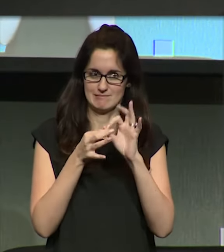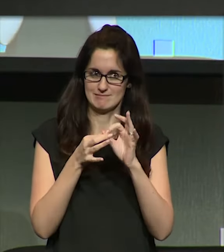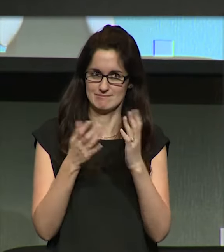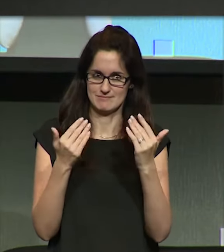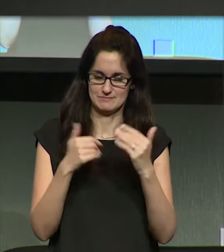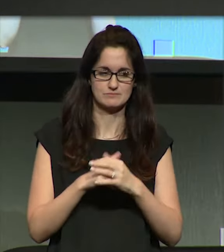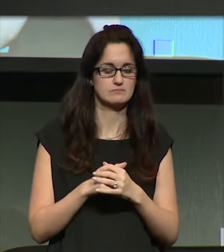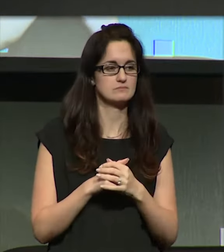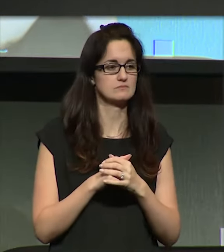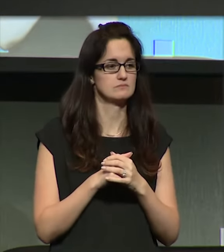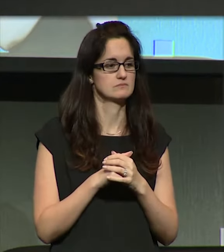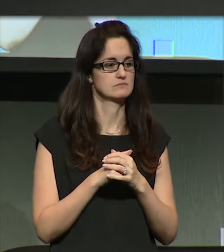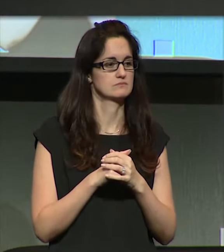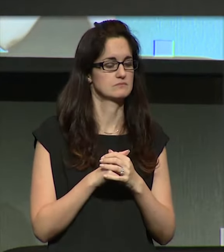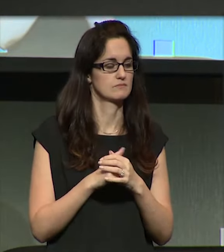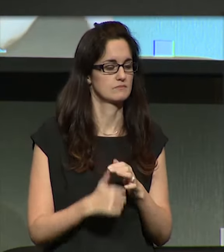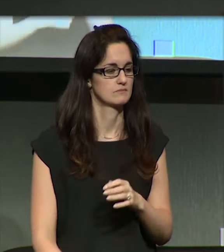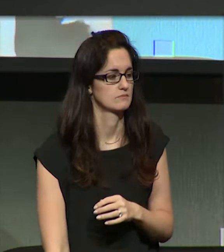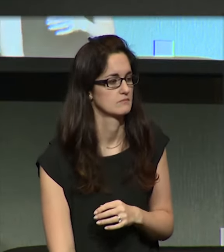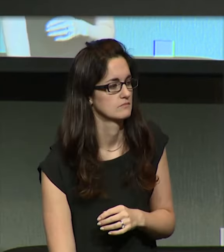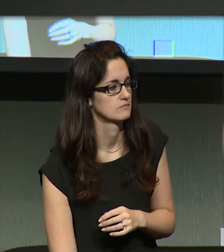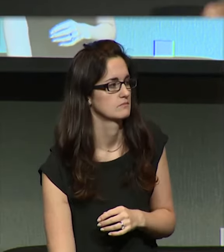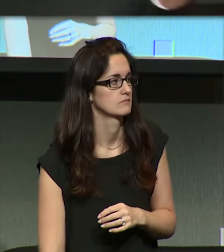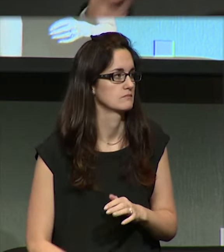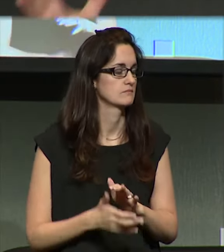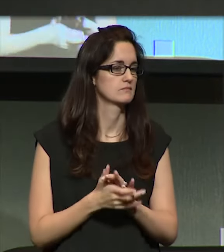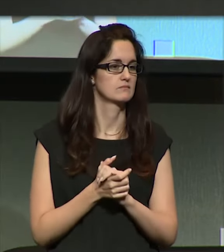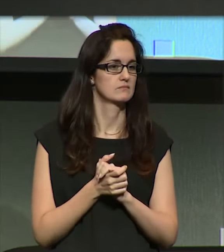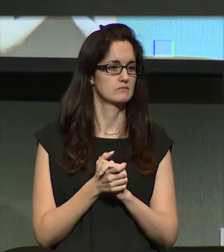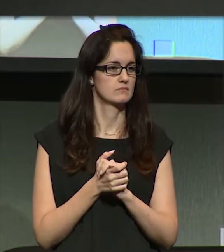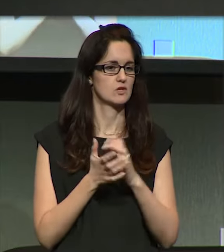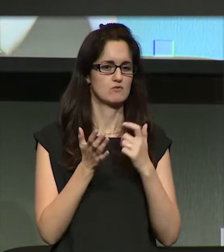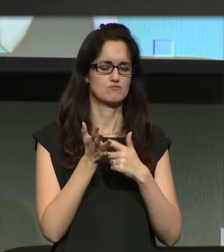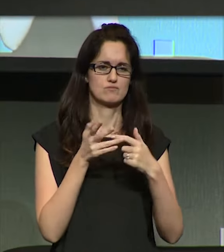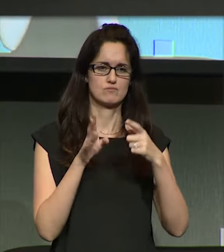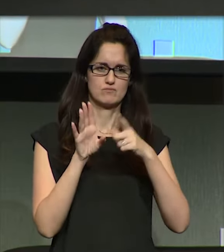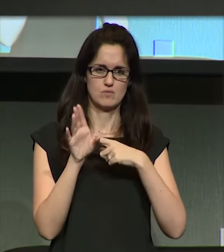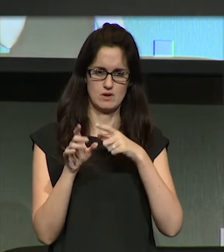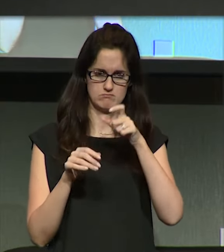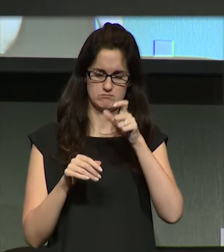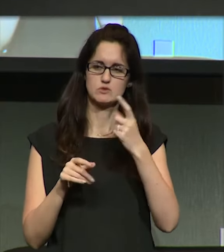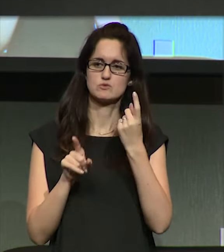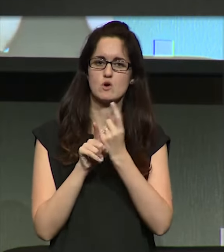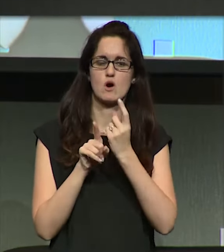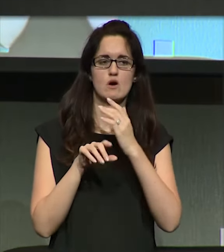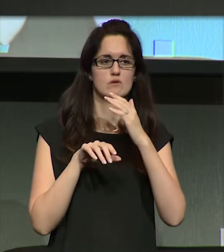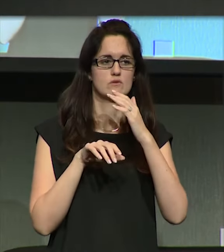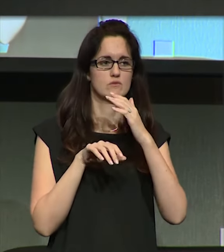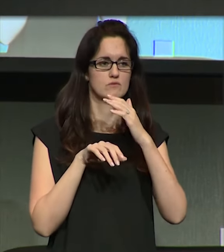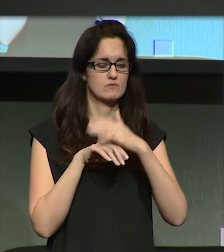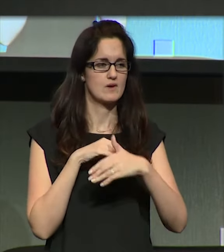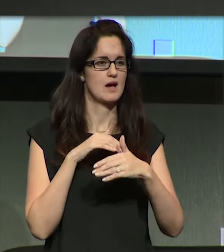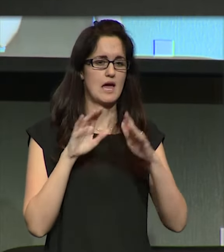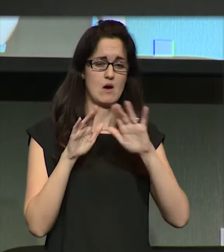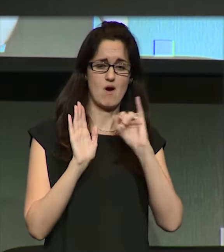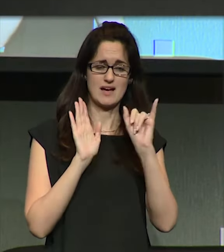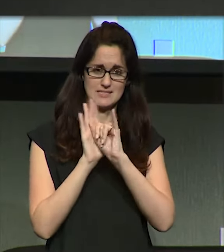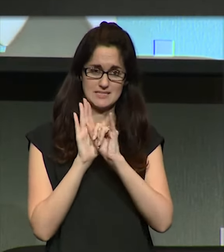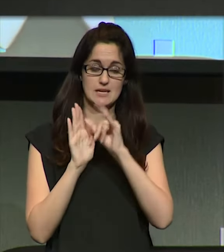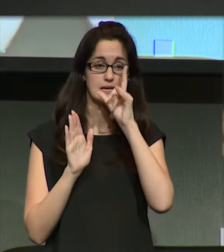Roy Basker talked about the notion of our entire identity in which we can be other and we can be